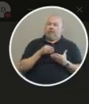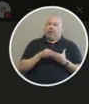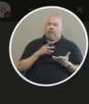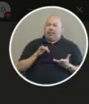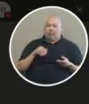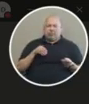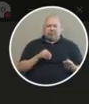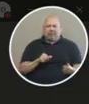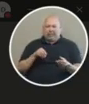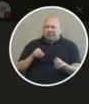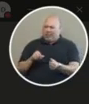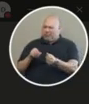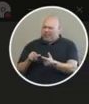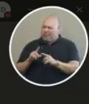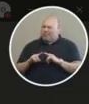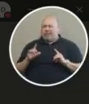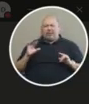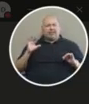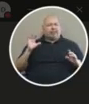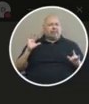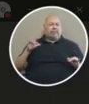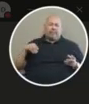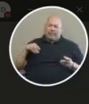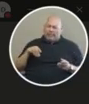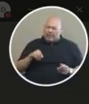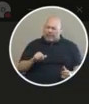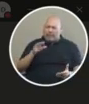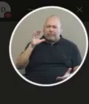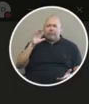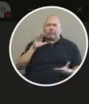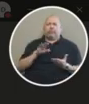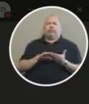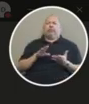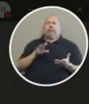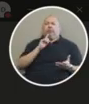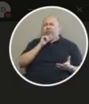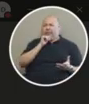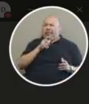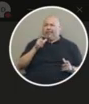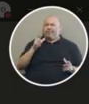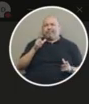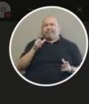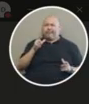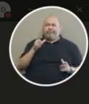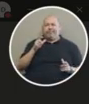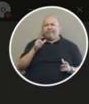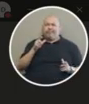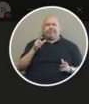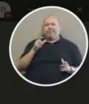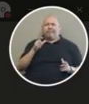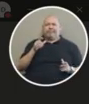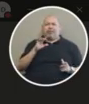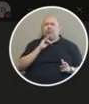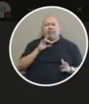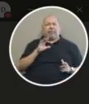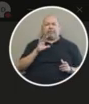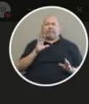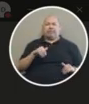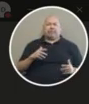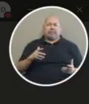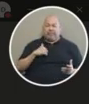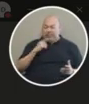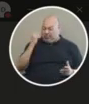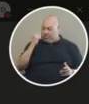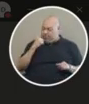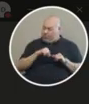were spent on it, but they haven't spent. It had kind of gone to the wayside. I know